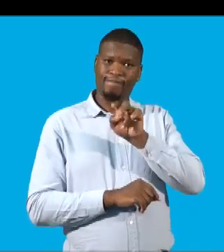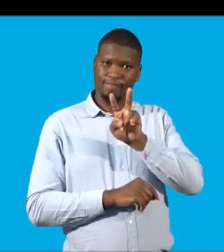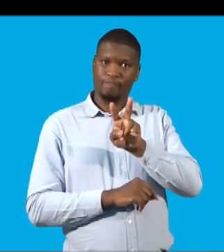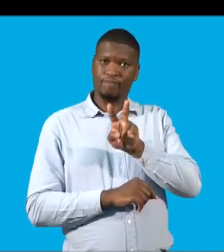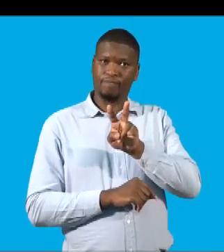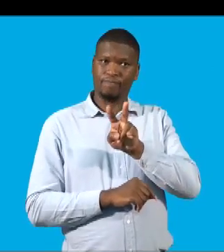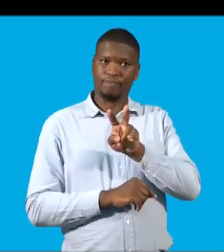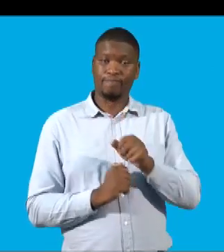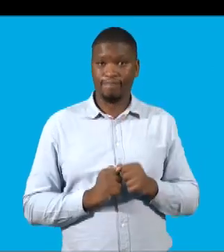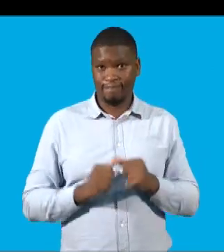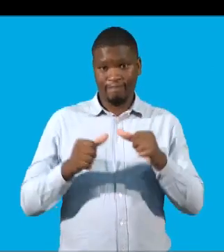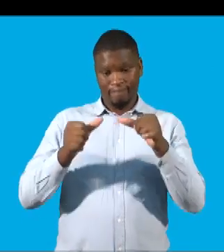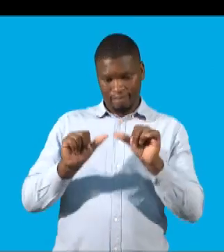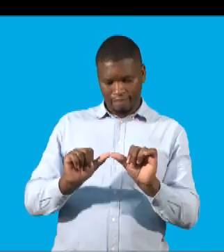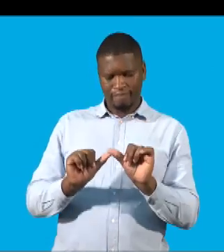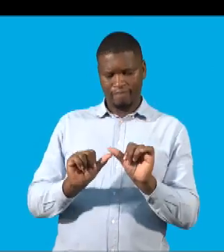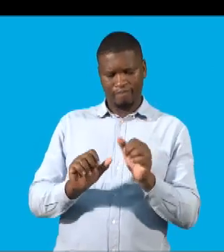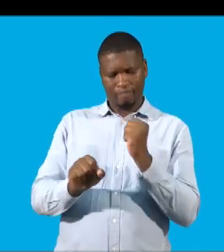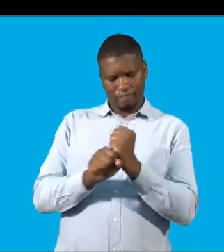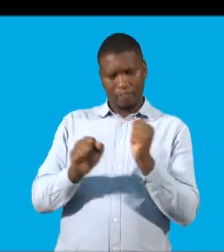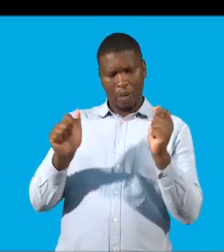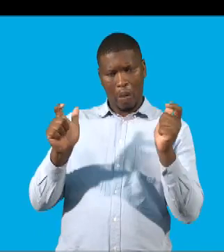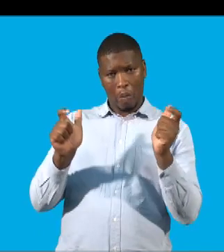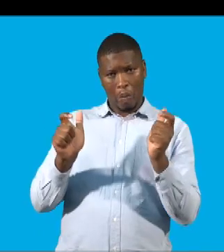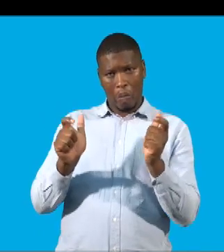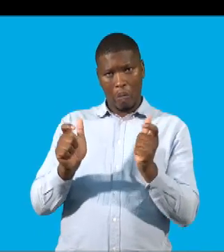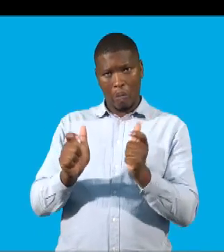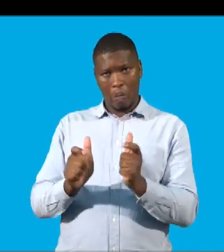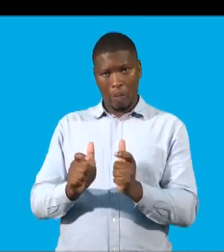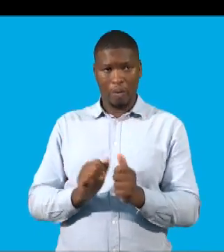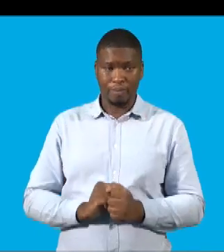a 2. And when we simplify that further,